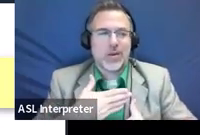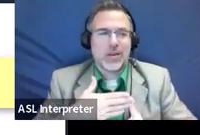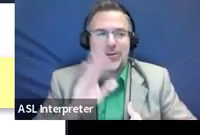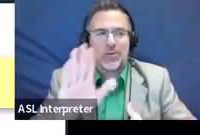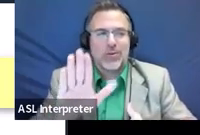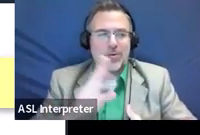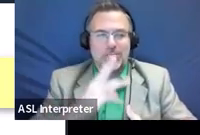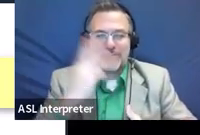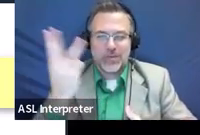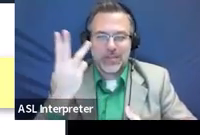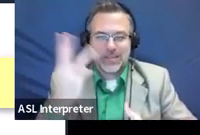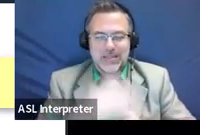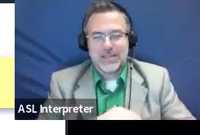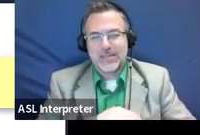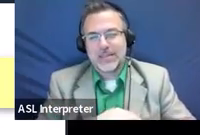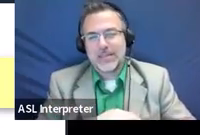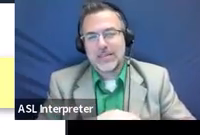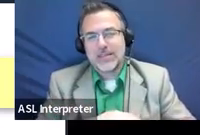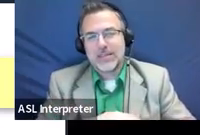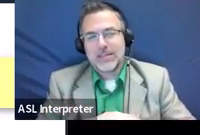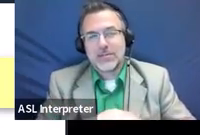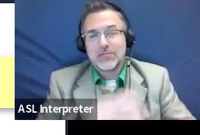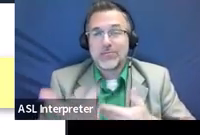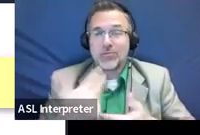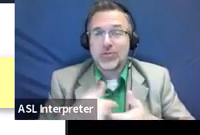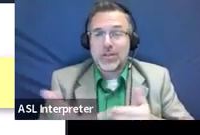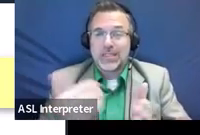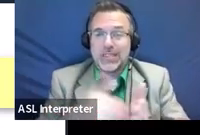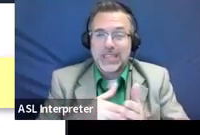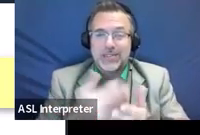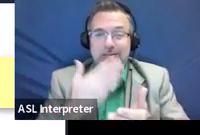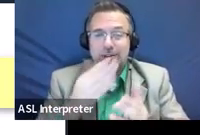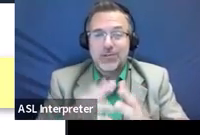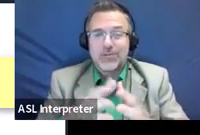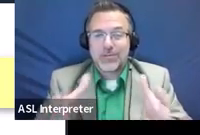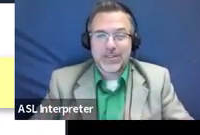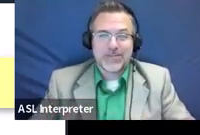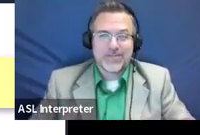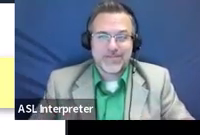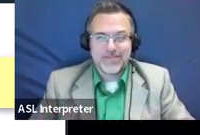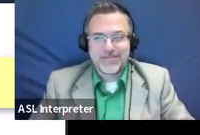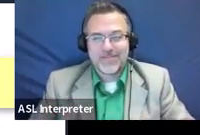Wednesday. And join us again. Thank you so much.